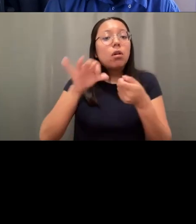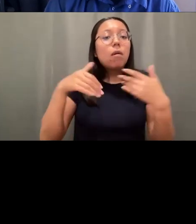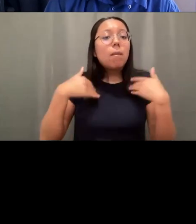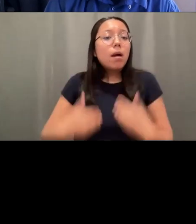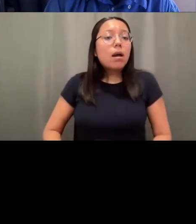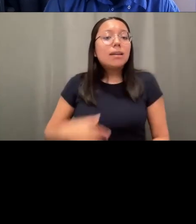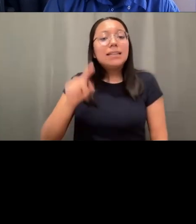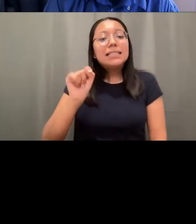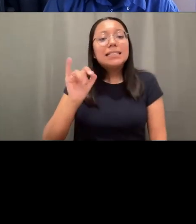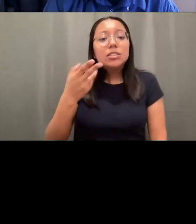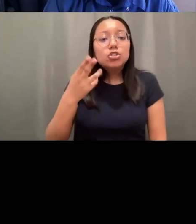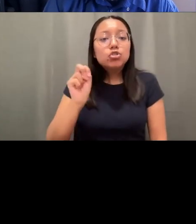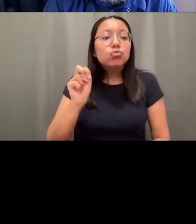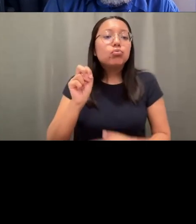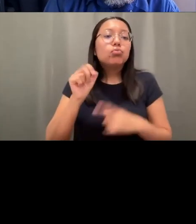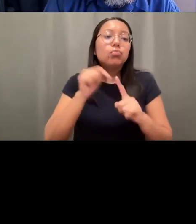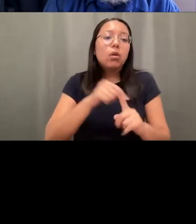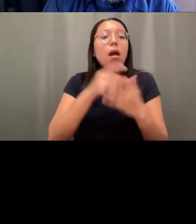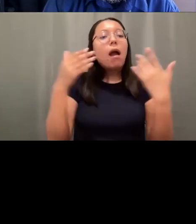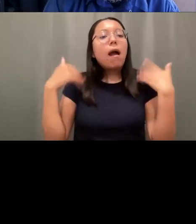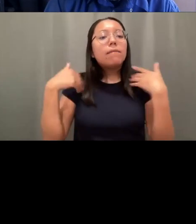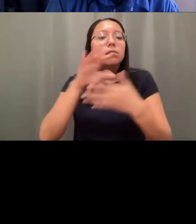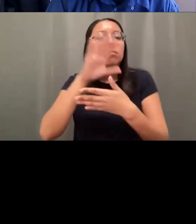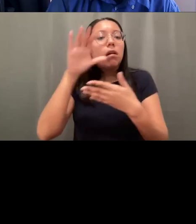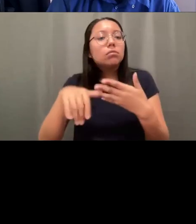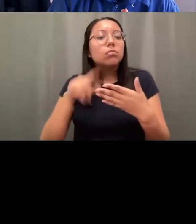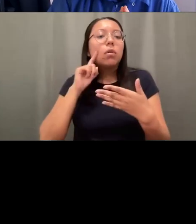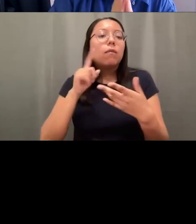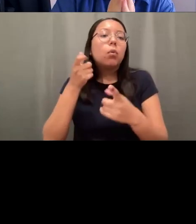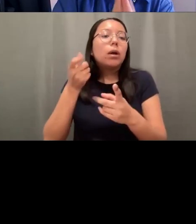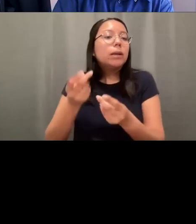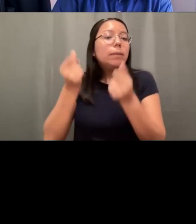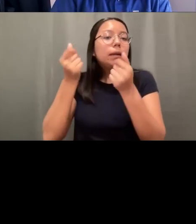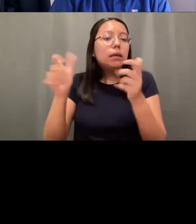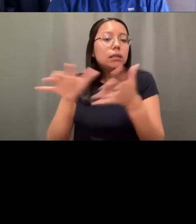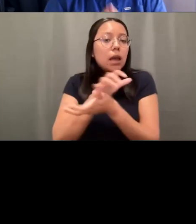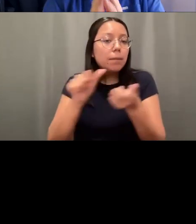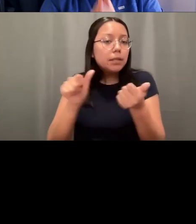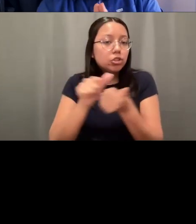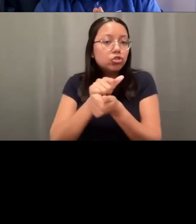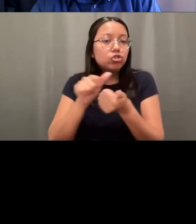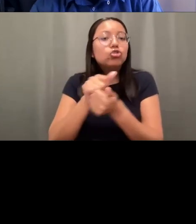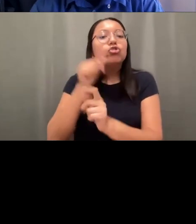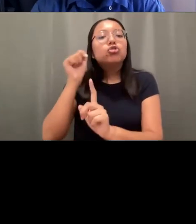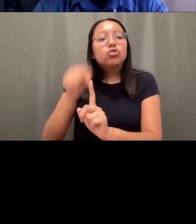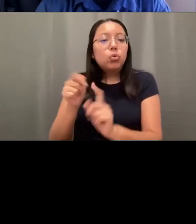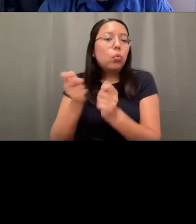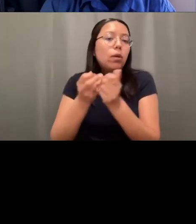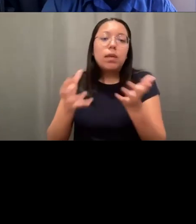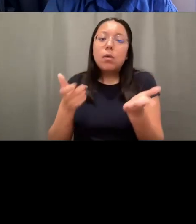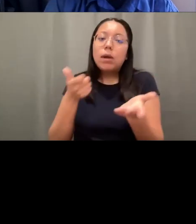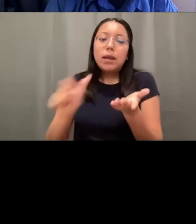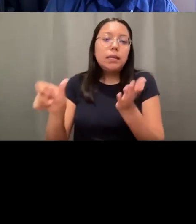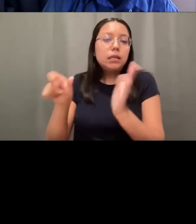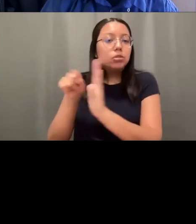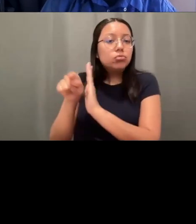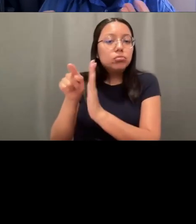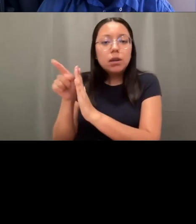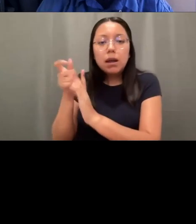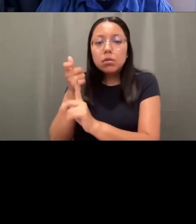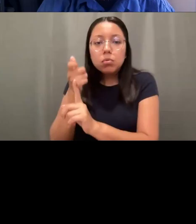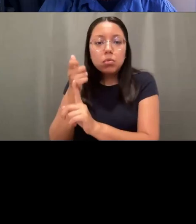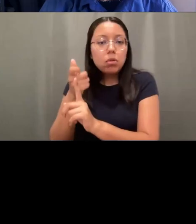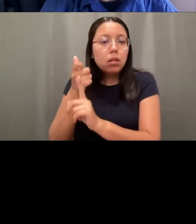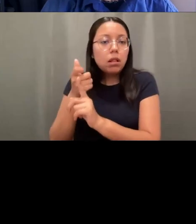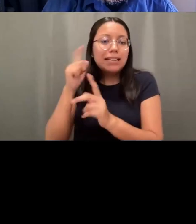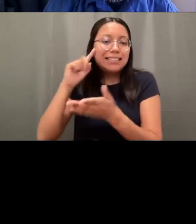for purposes not culturally sanctioned. And when I first looked this up again for this webinar, I kind of laughed because